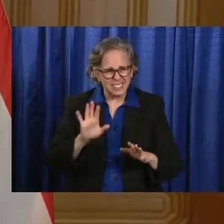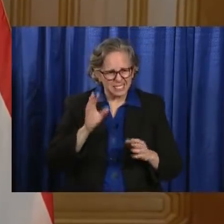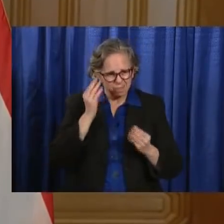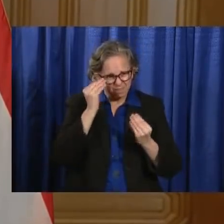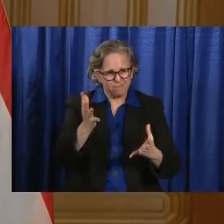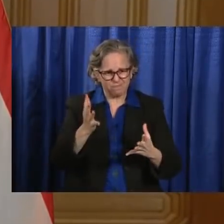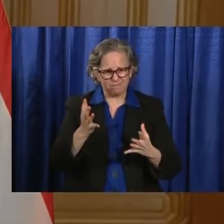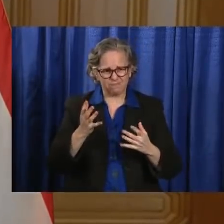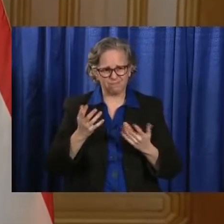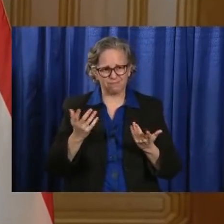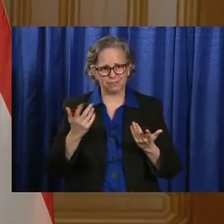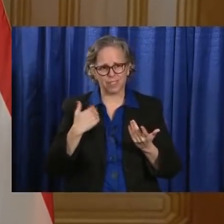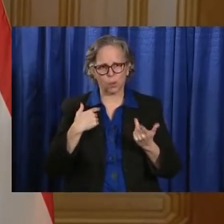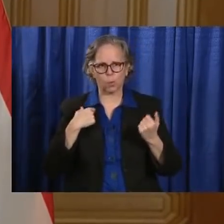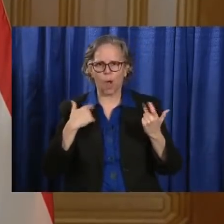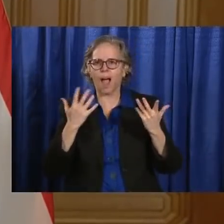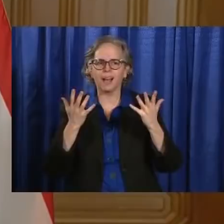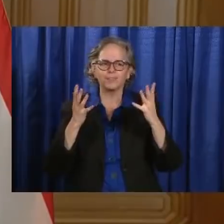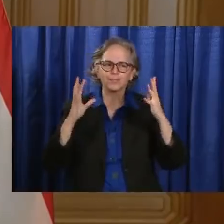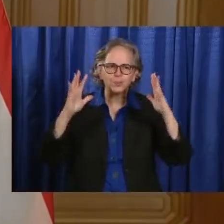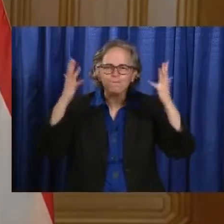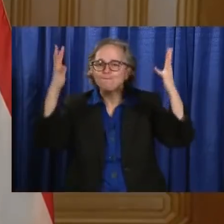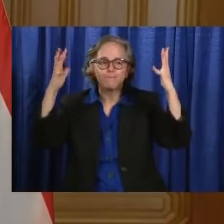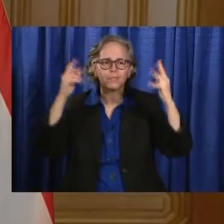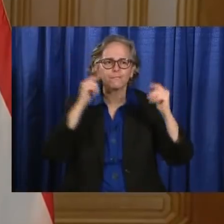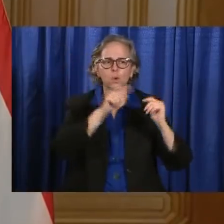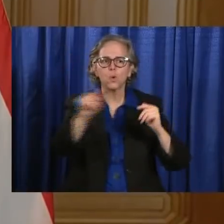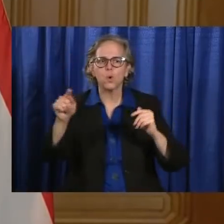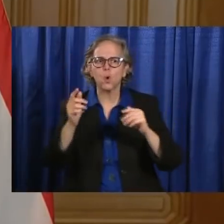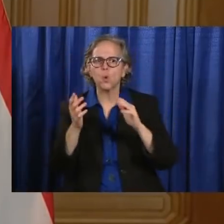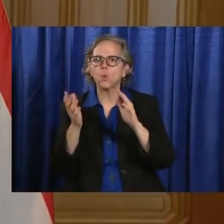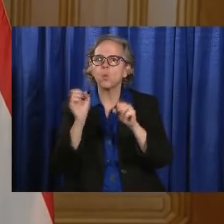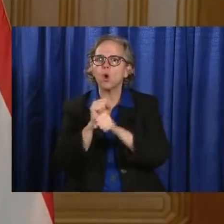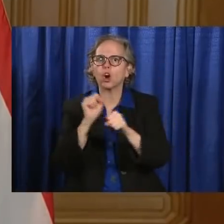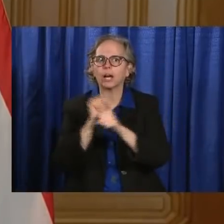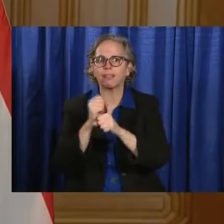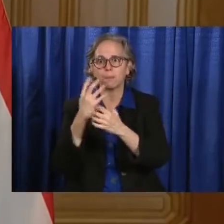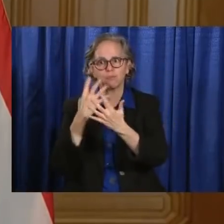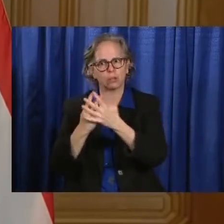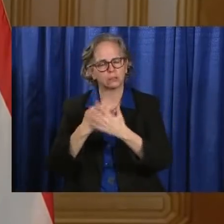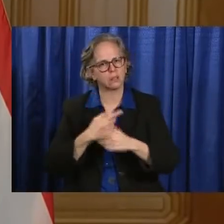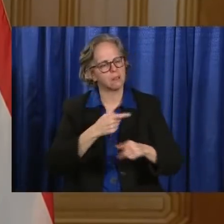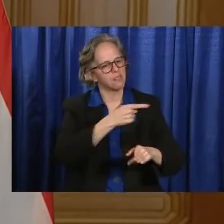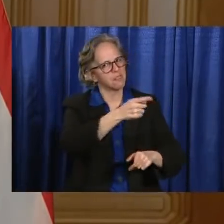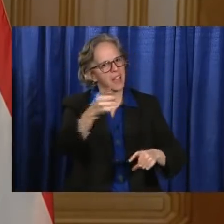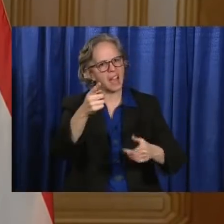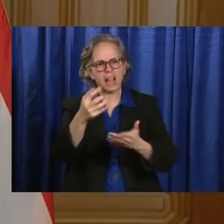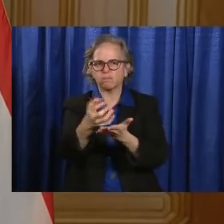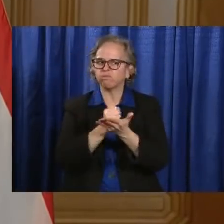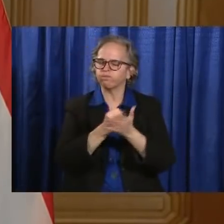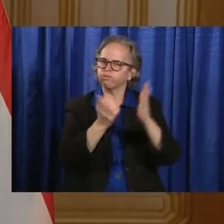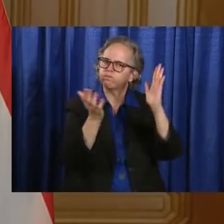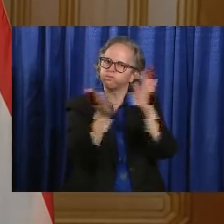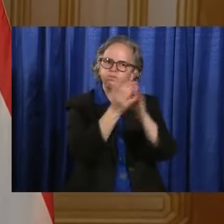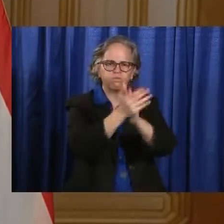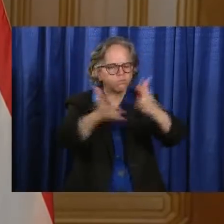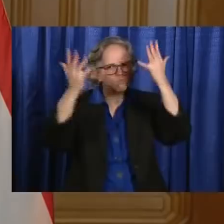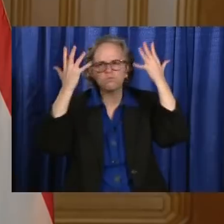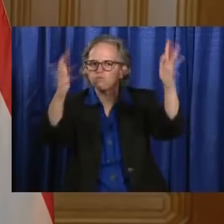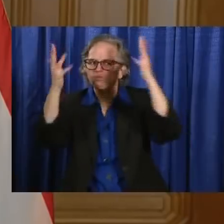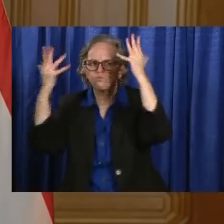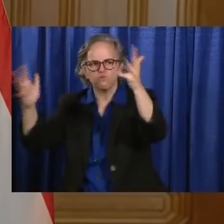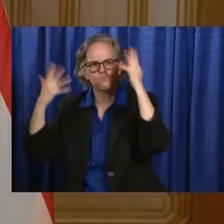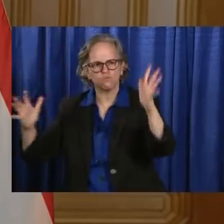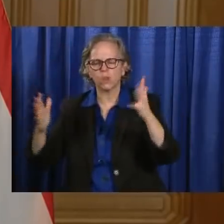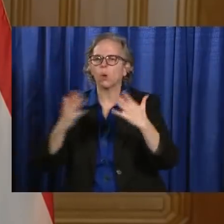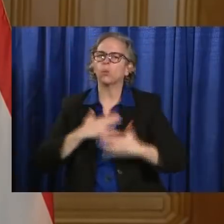shout out to those of you who work in our prisons. We appreciate very, very much what you do